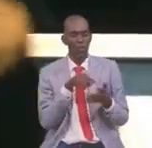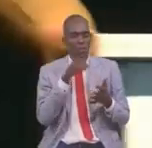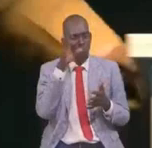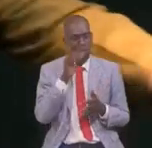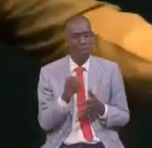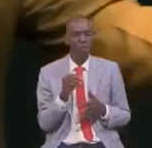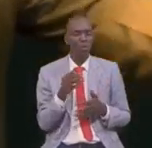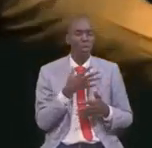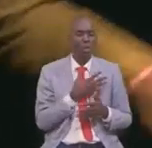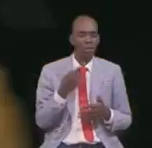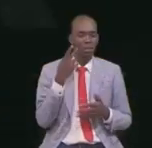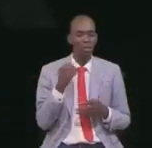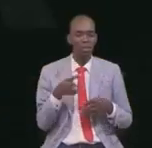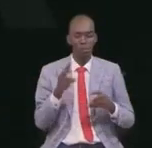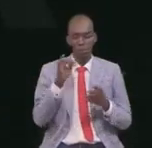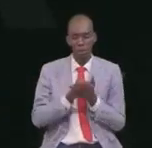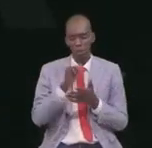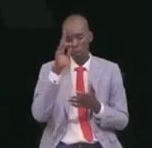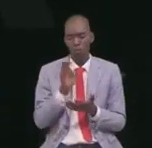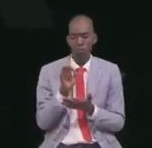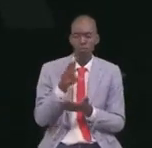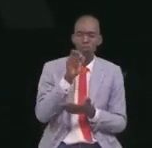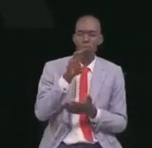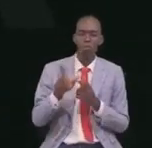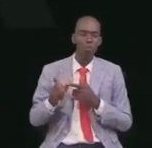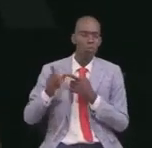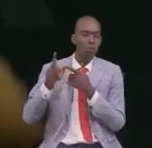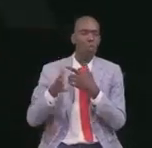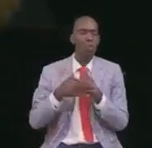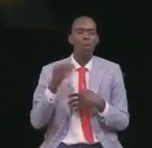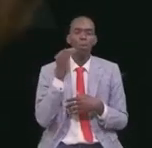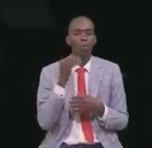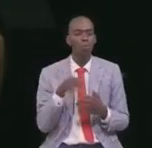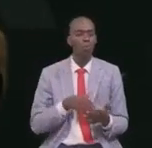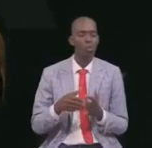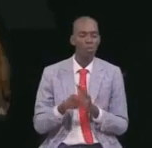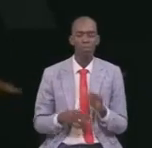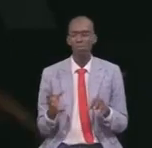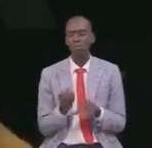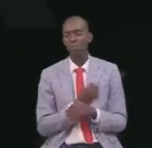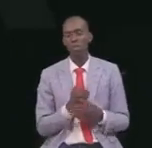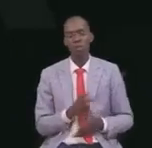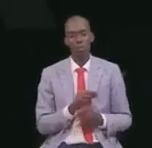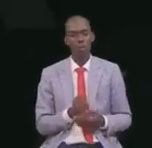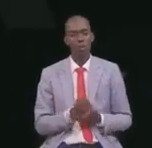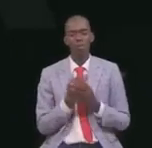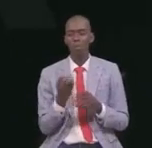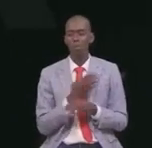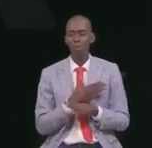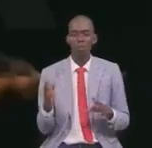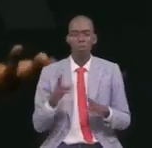on his feet as he goes back home. Powerlessness gone, helplessness gone,